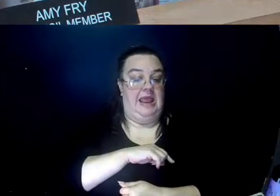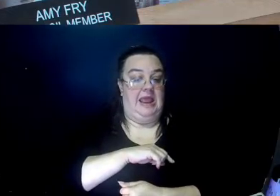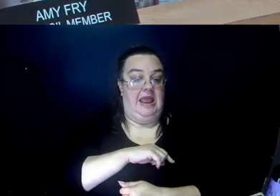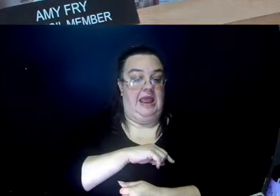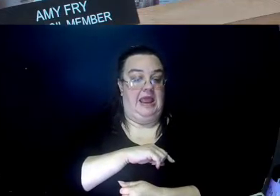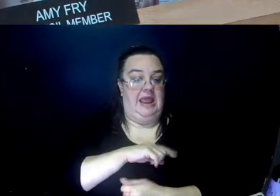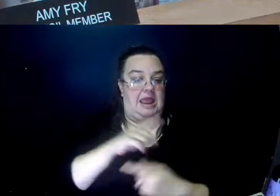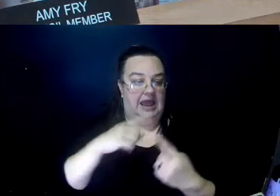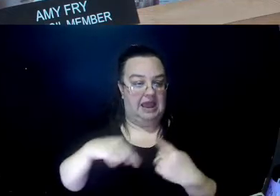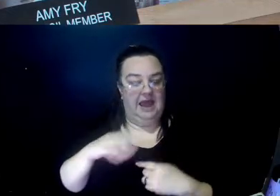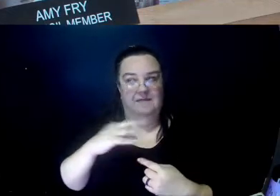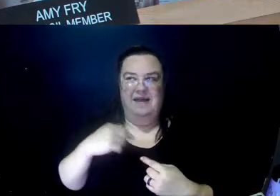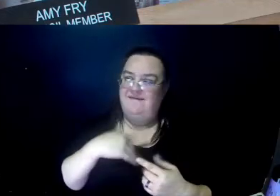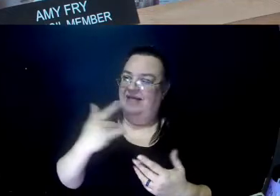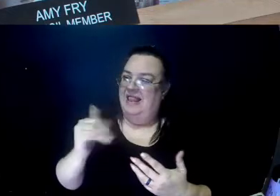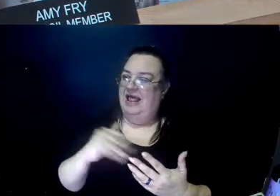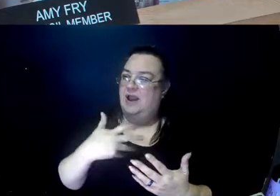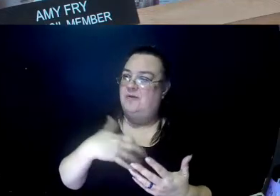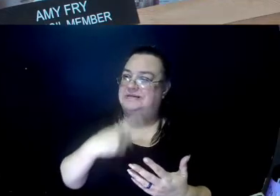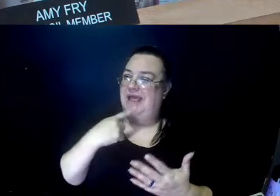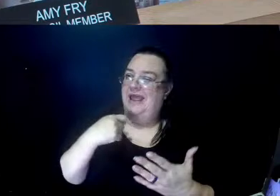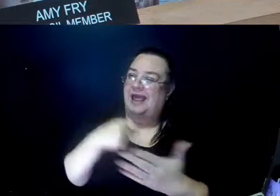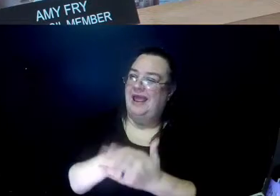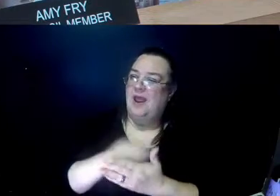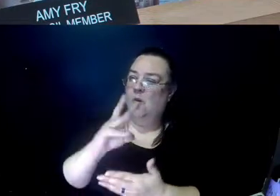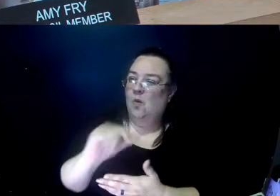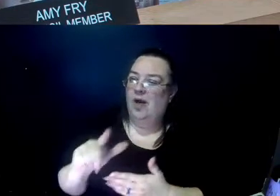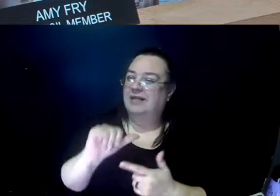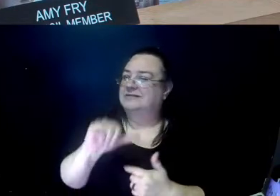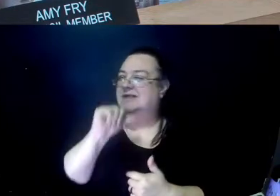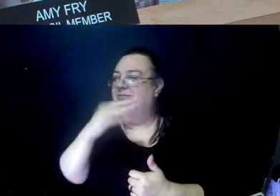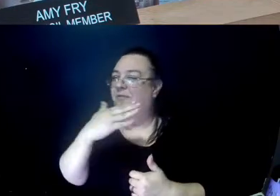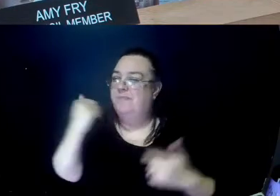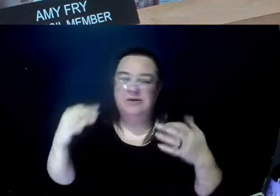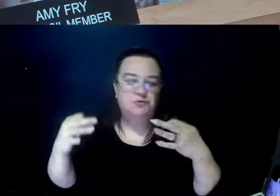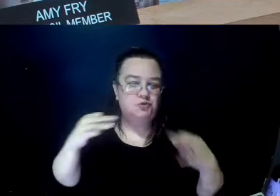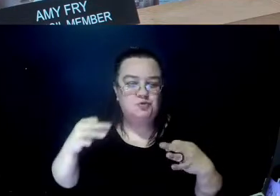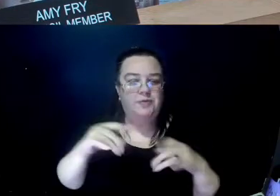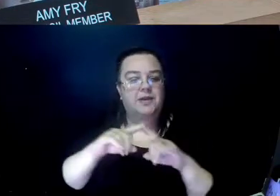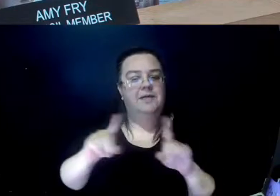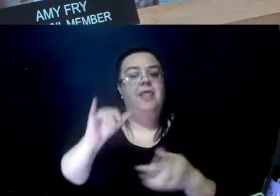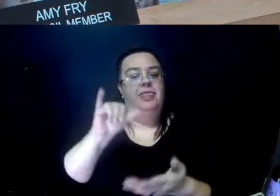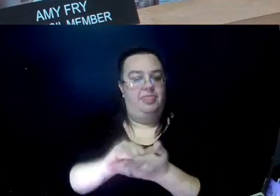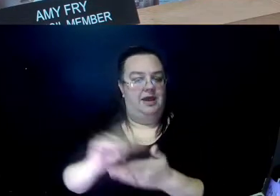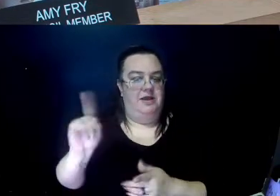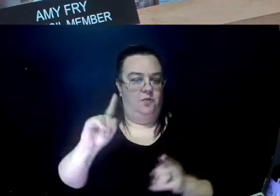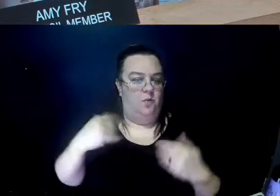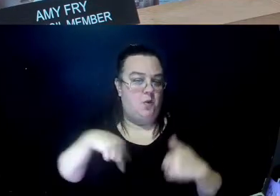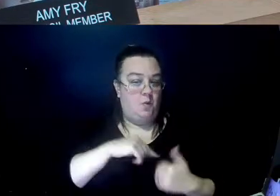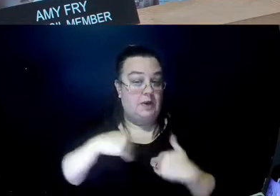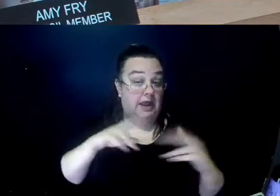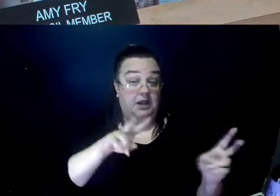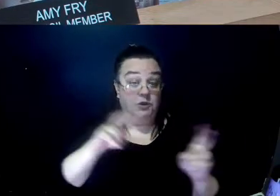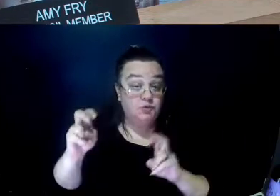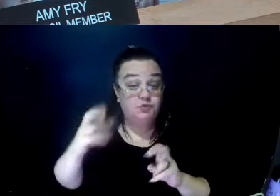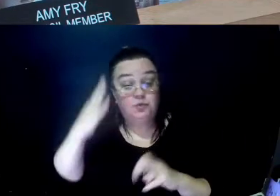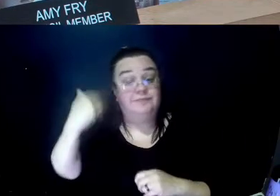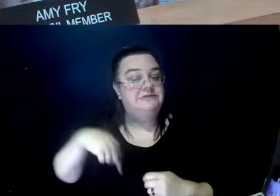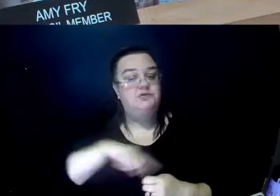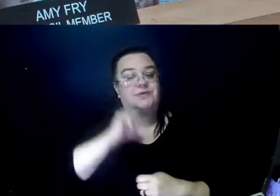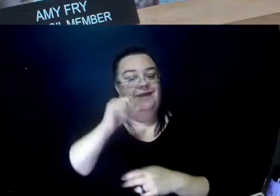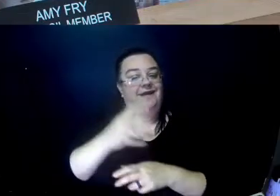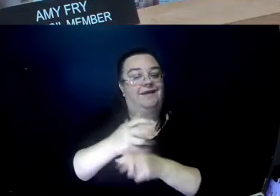I don't want to say a wall, I don't know what the best word is, but that is where we had the issues, because we were not getting